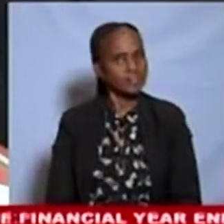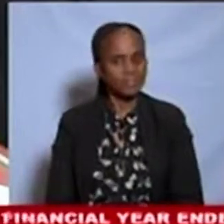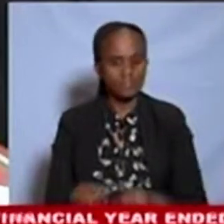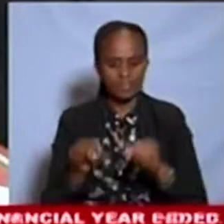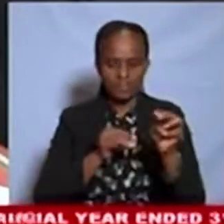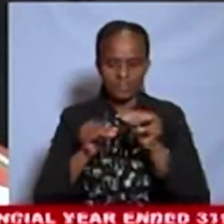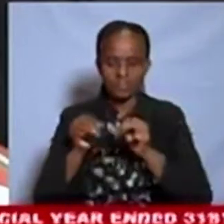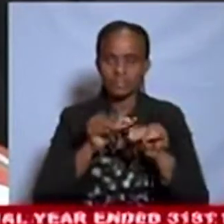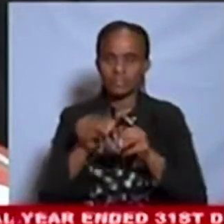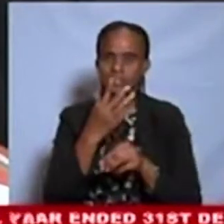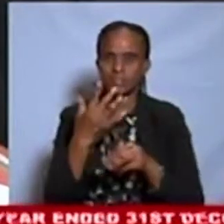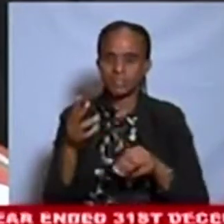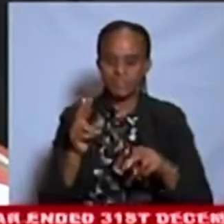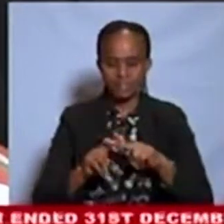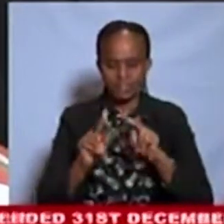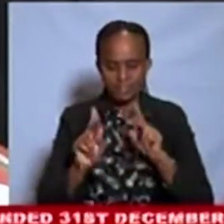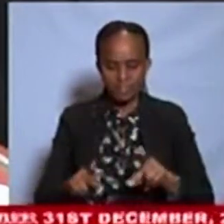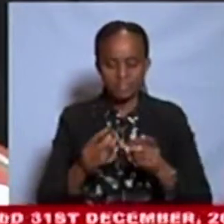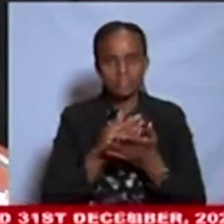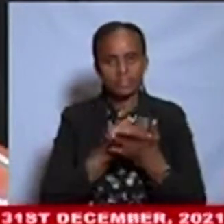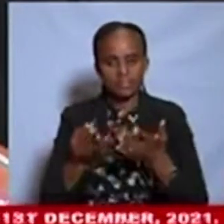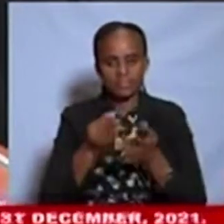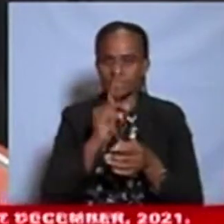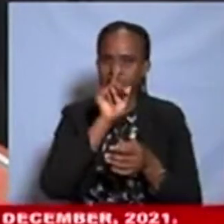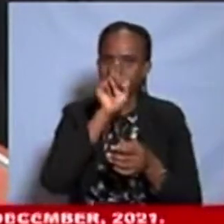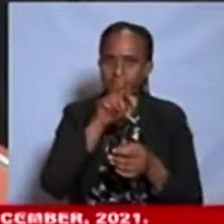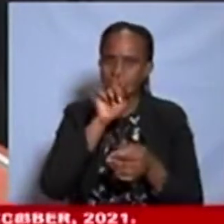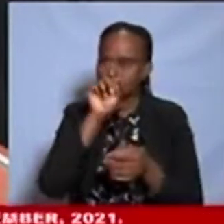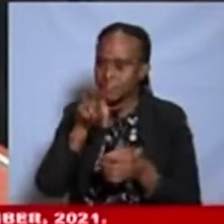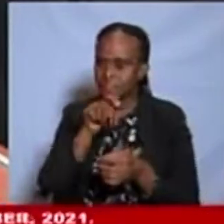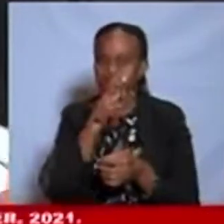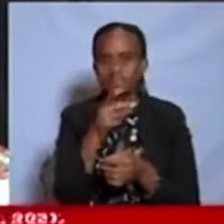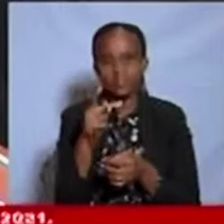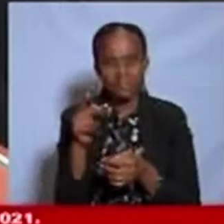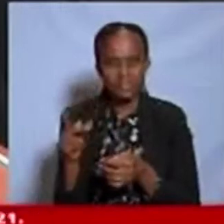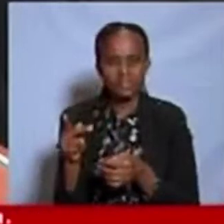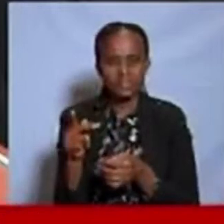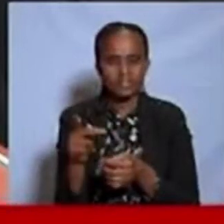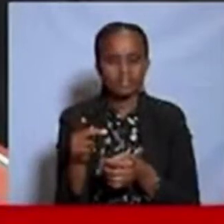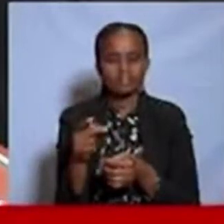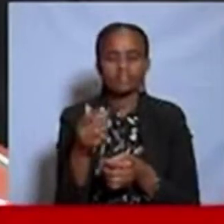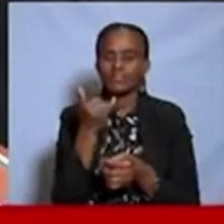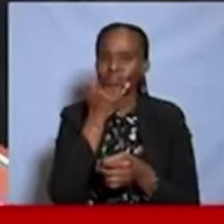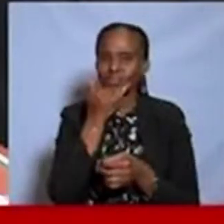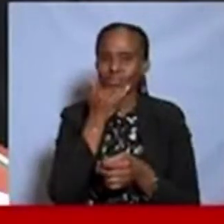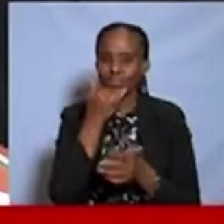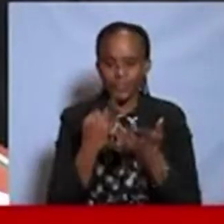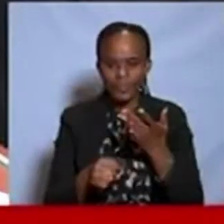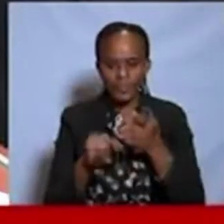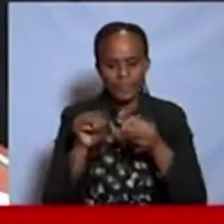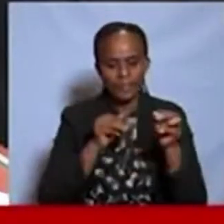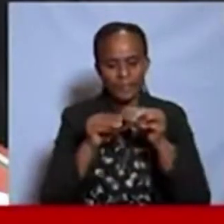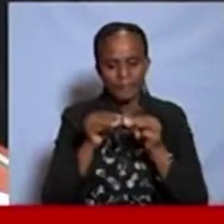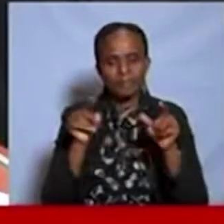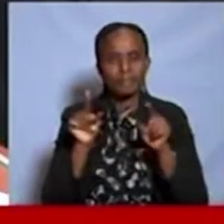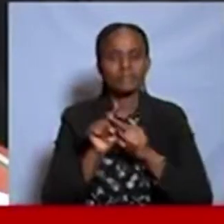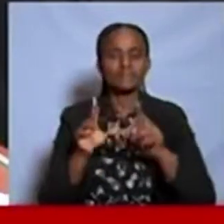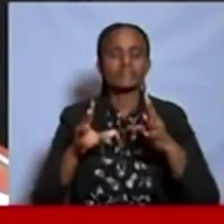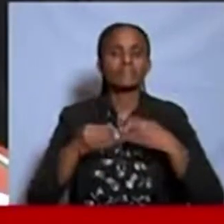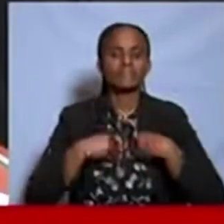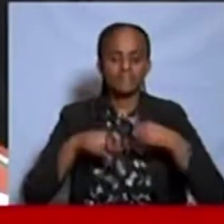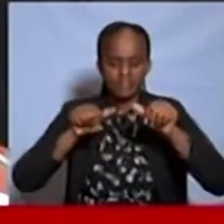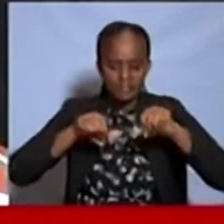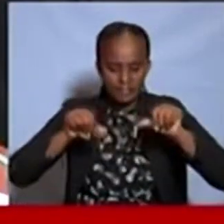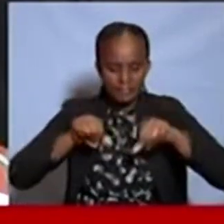Management of assets, Chair. Failure to insure assets. Cause of query. Management acknowledges the